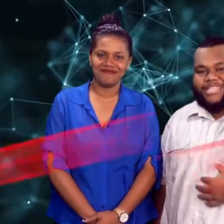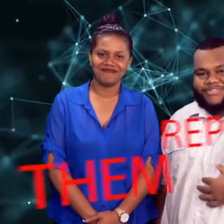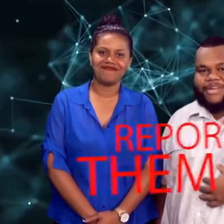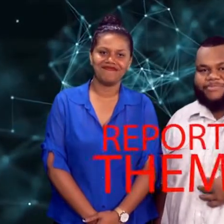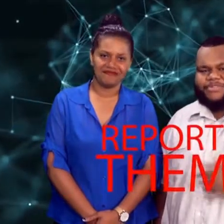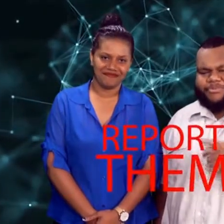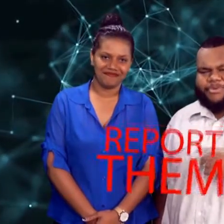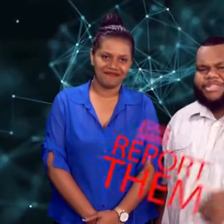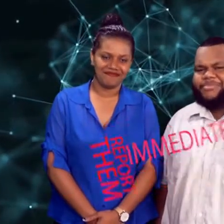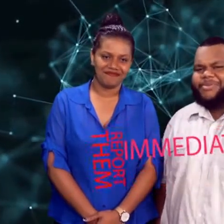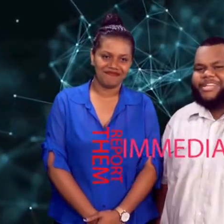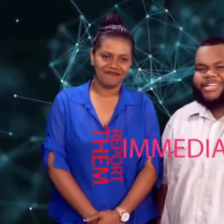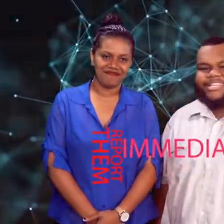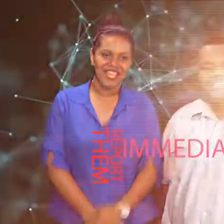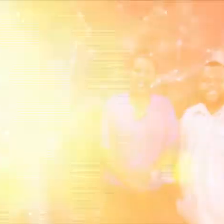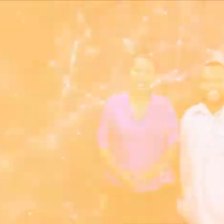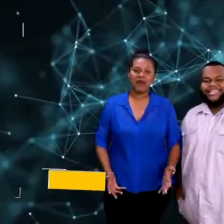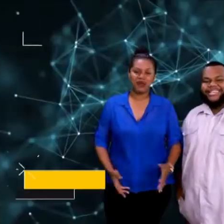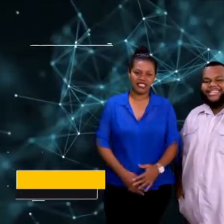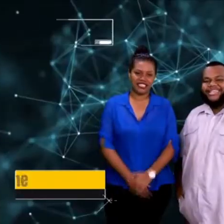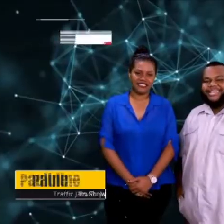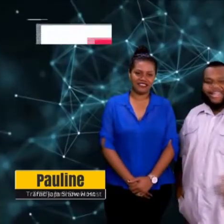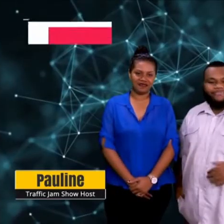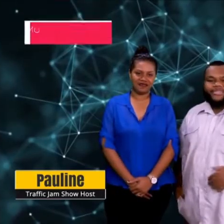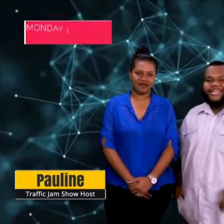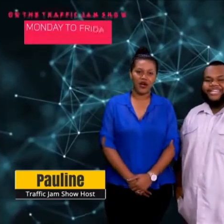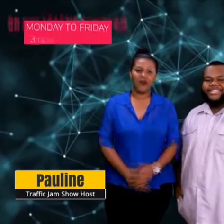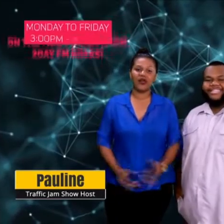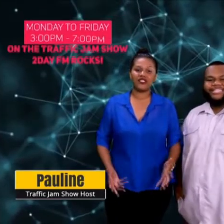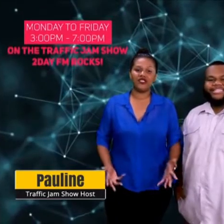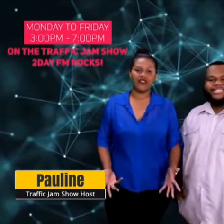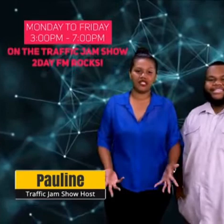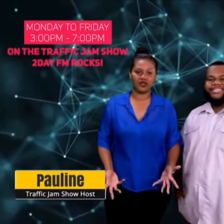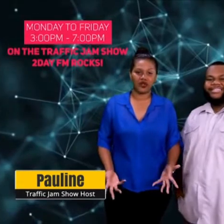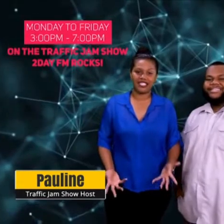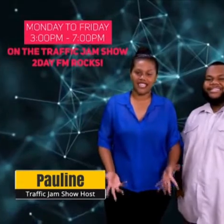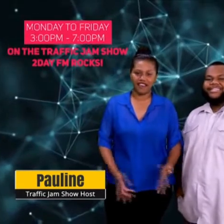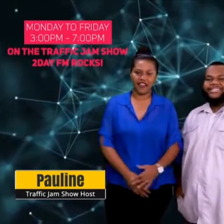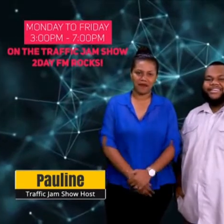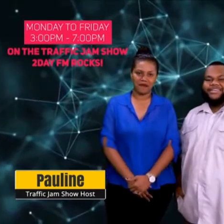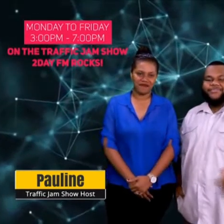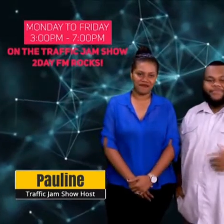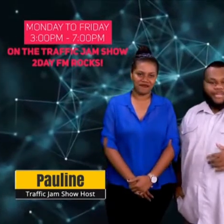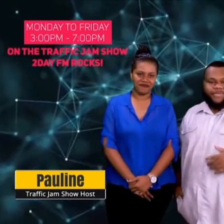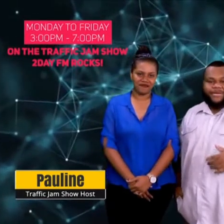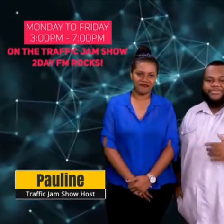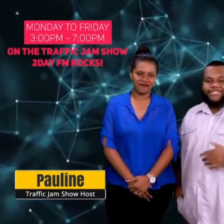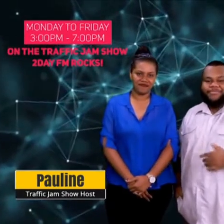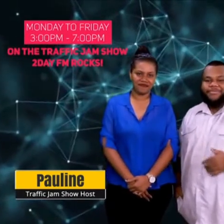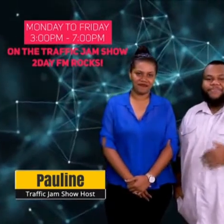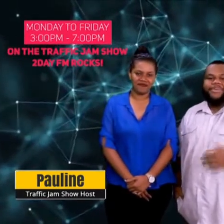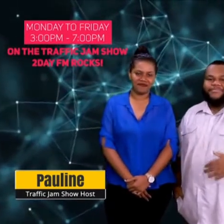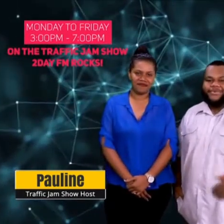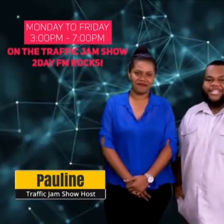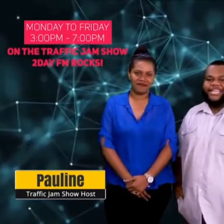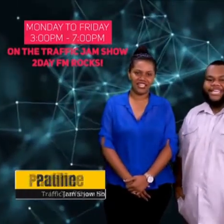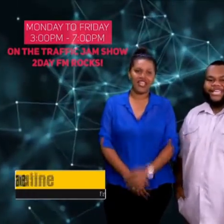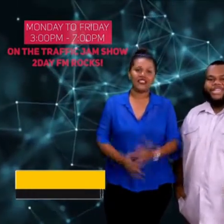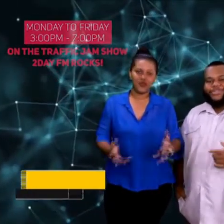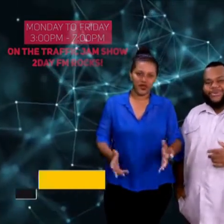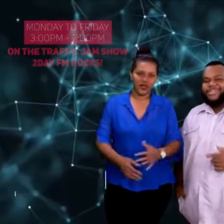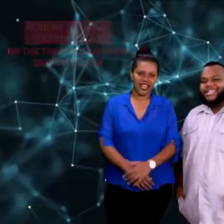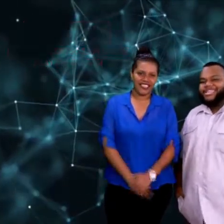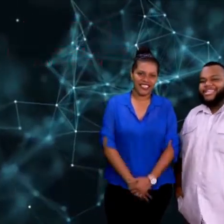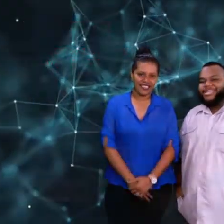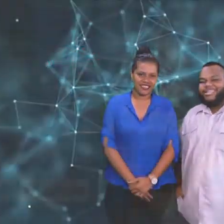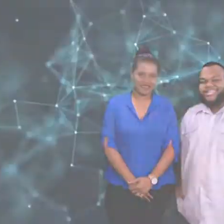committing these crimes, report them immediately. I'm Polly. And I'm Peter. We host the Traffic Jam Show on City FM. From 3 p.m. to 7 p.m. every weekday.